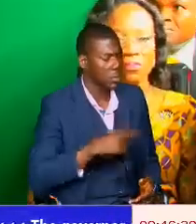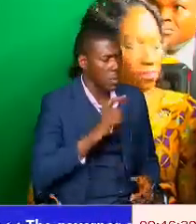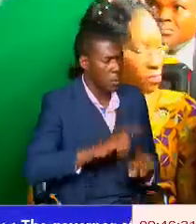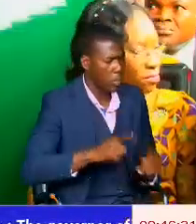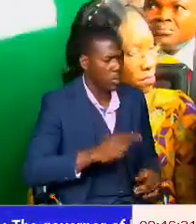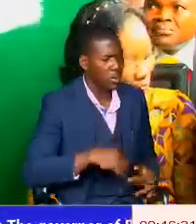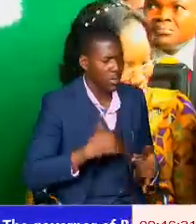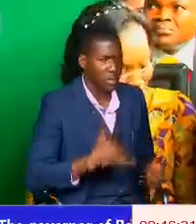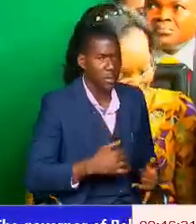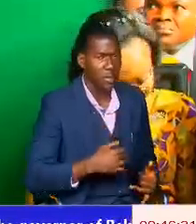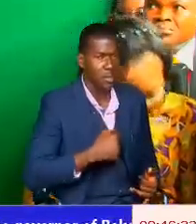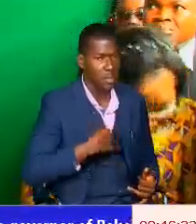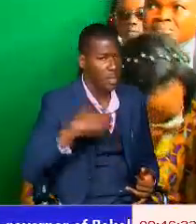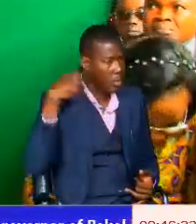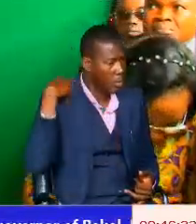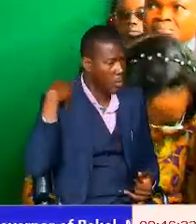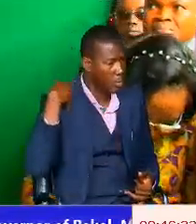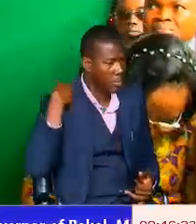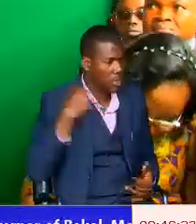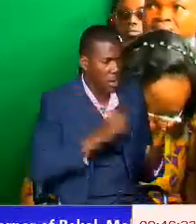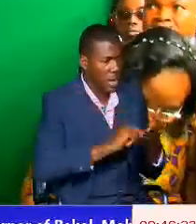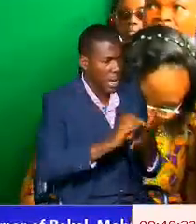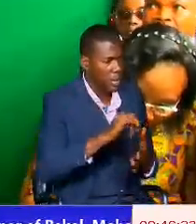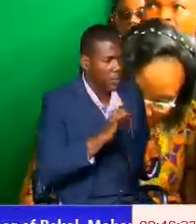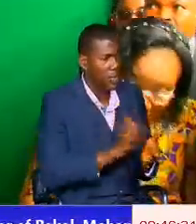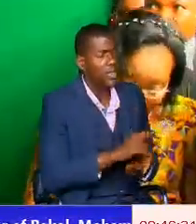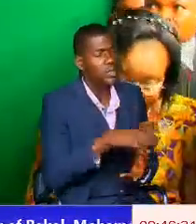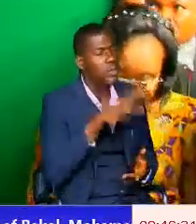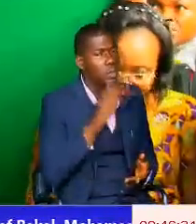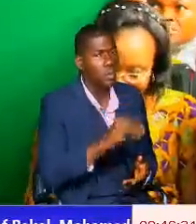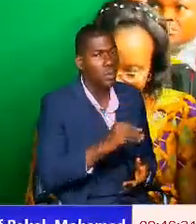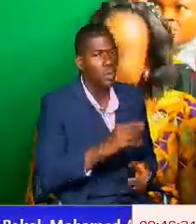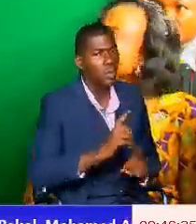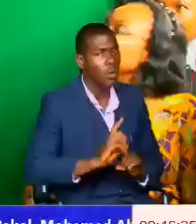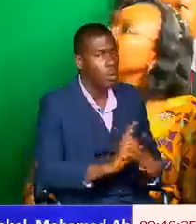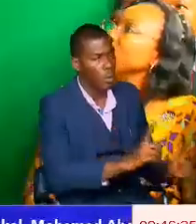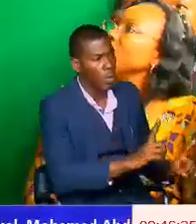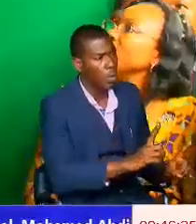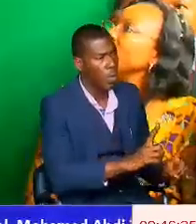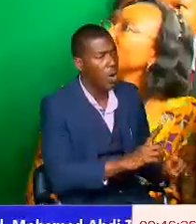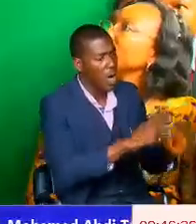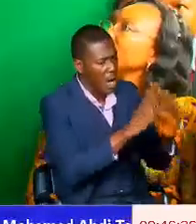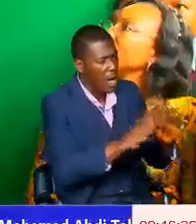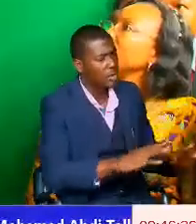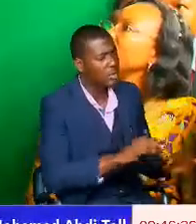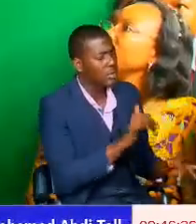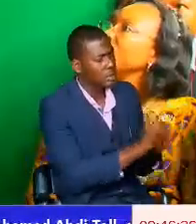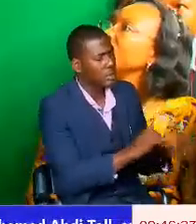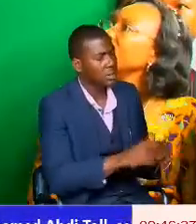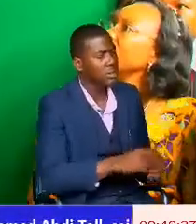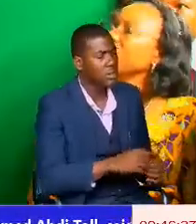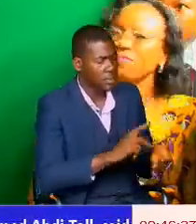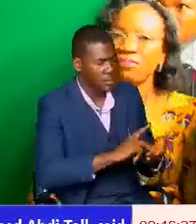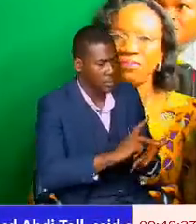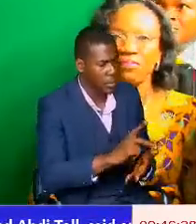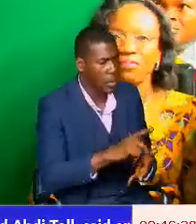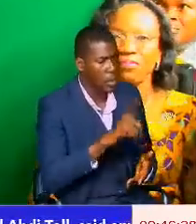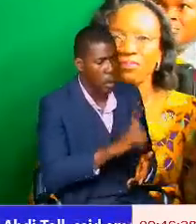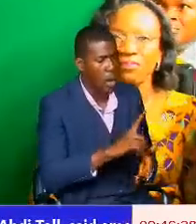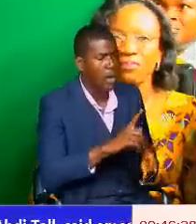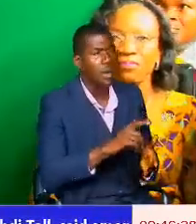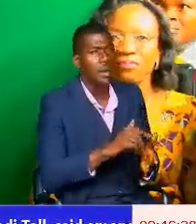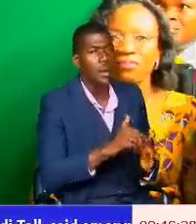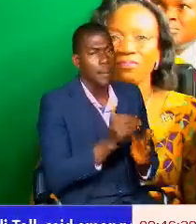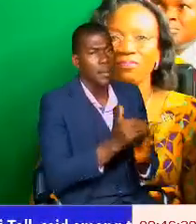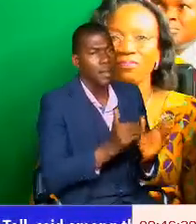you know, approve for the woman to go live for her house? May she they pay 1 million every year for